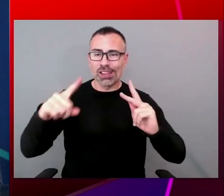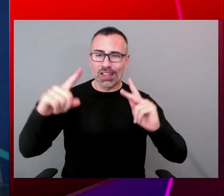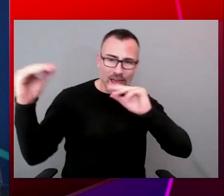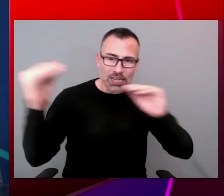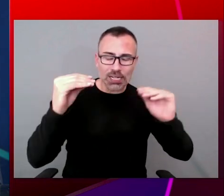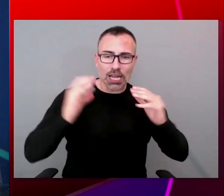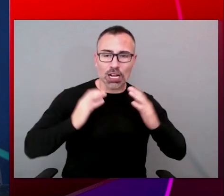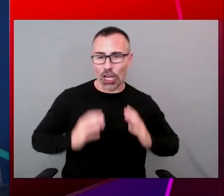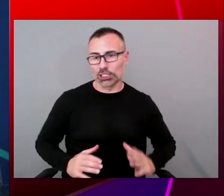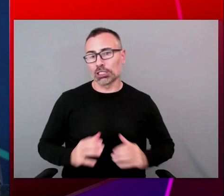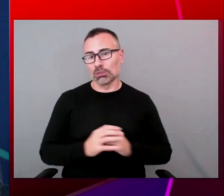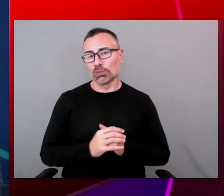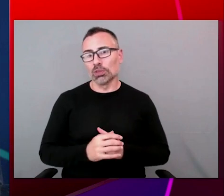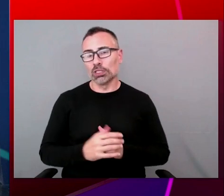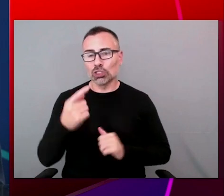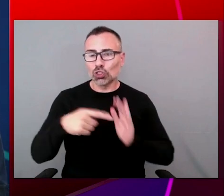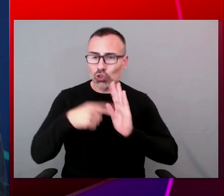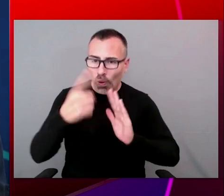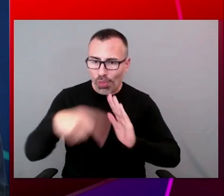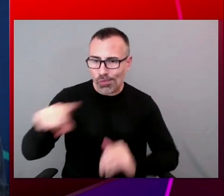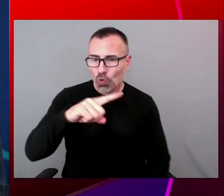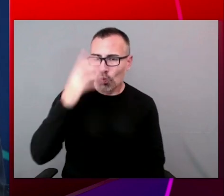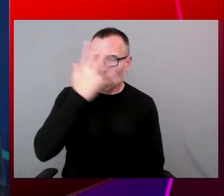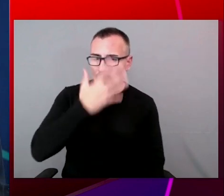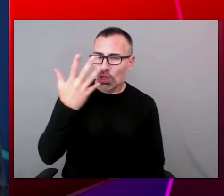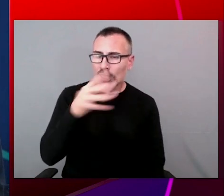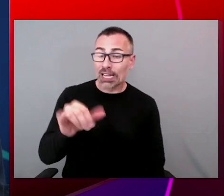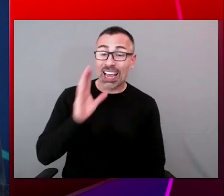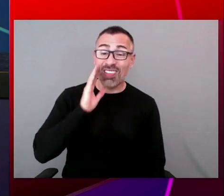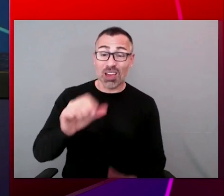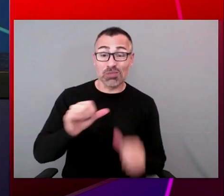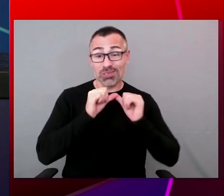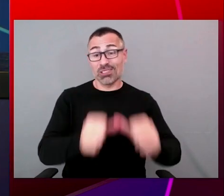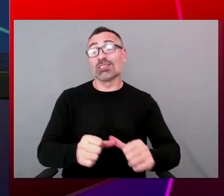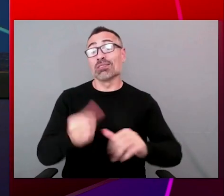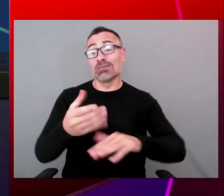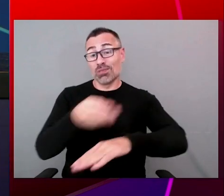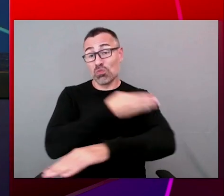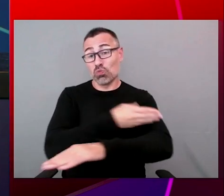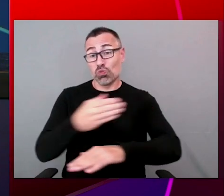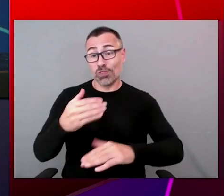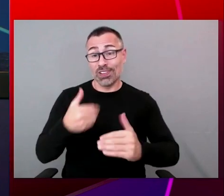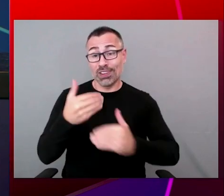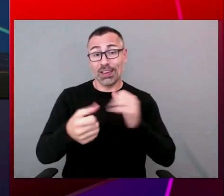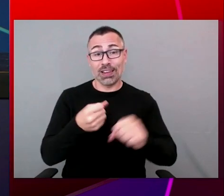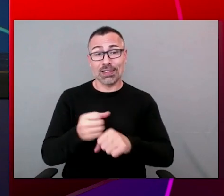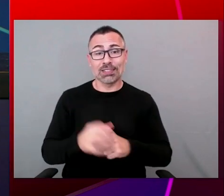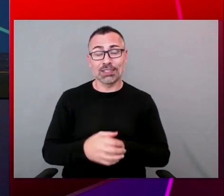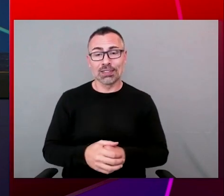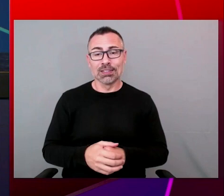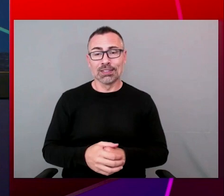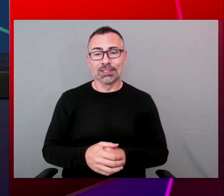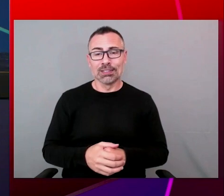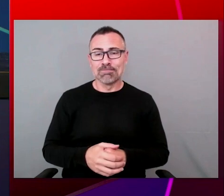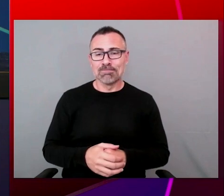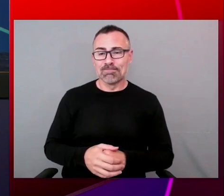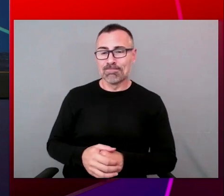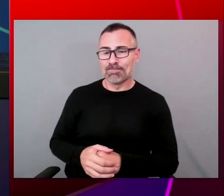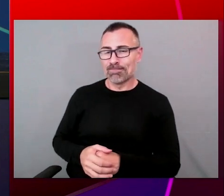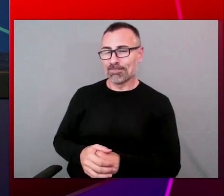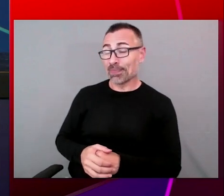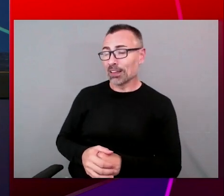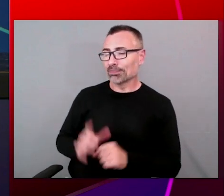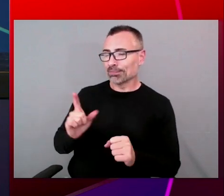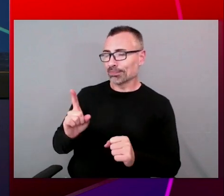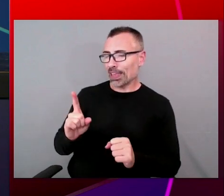educate customers on the process, and that's just going to continue to grow over the next few years. So we were assuming for a few minutes I had a crystal ball. What does the future look like for